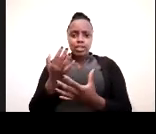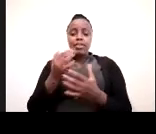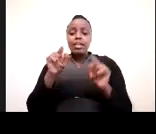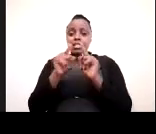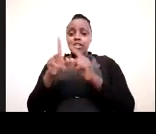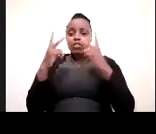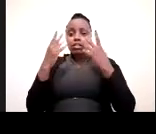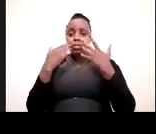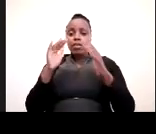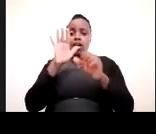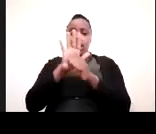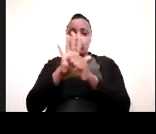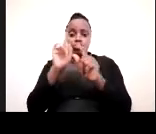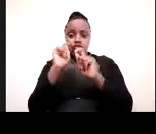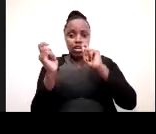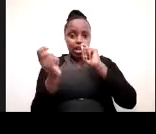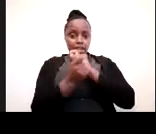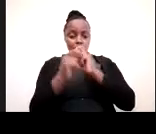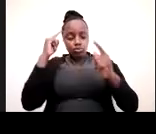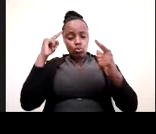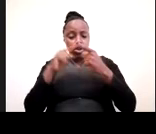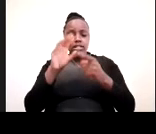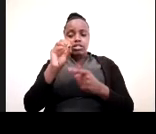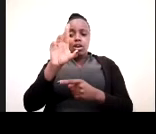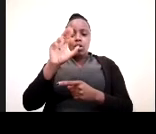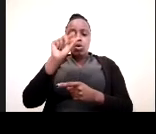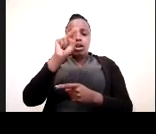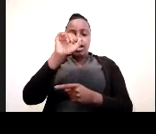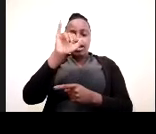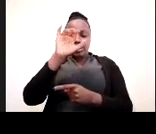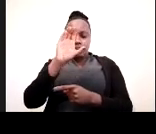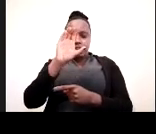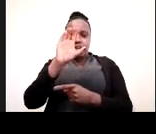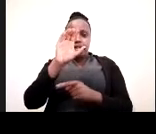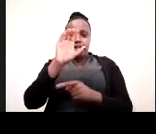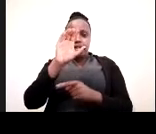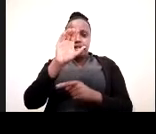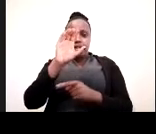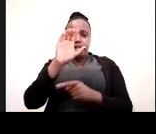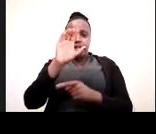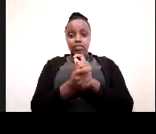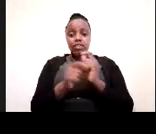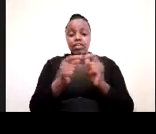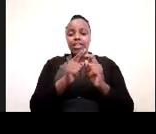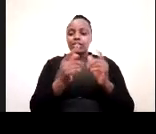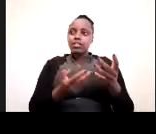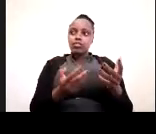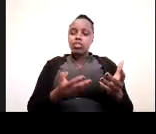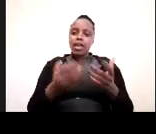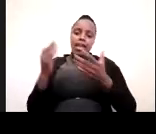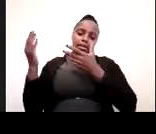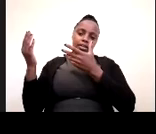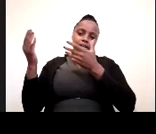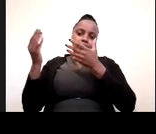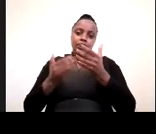big trend towards organic production over the last 20 years and organic exports, particularly to the